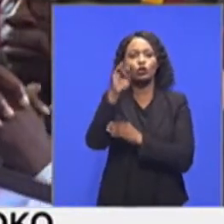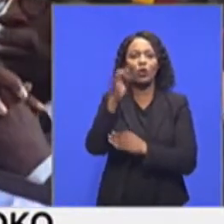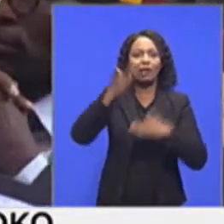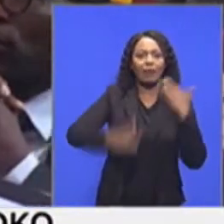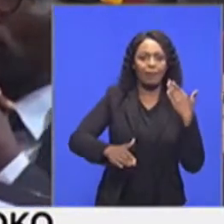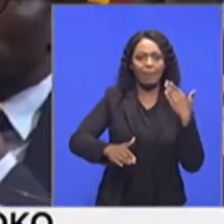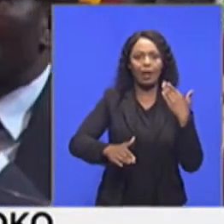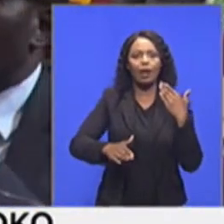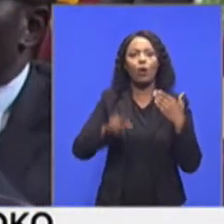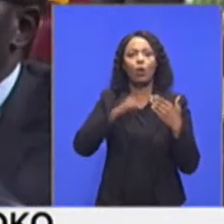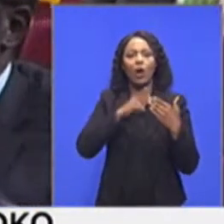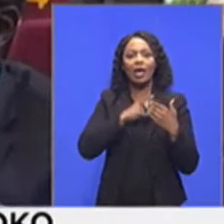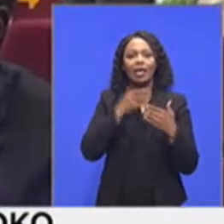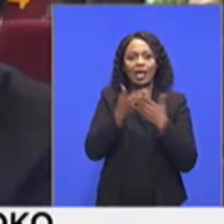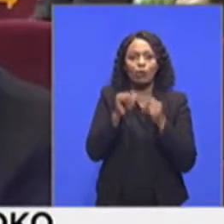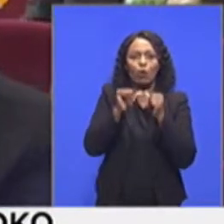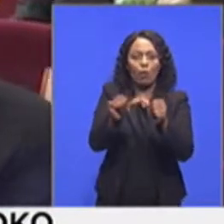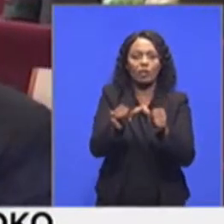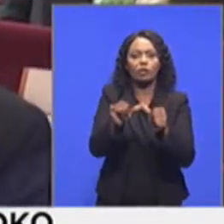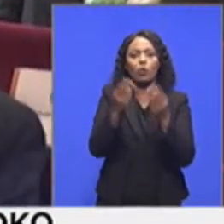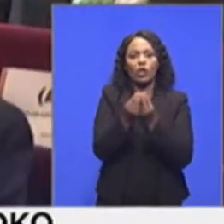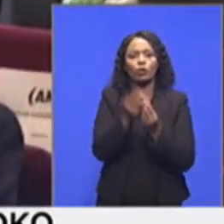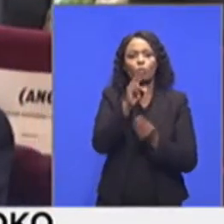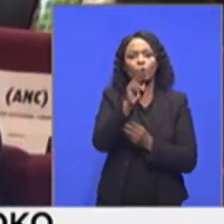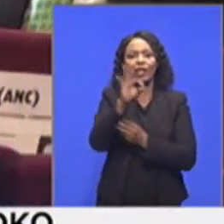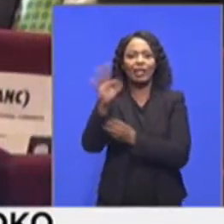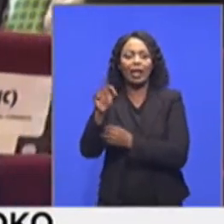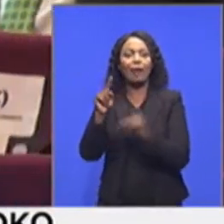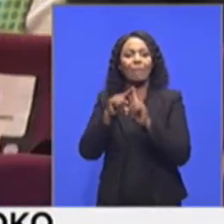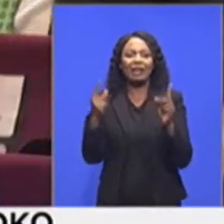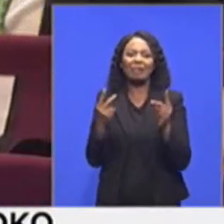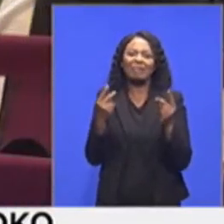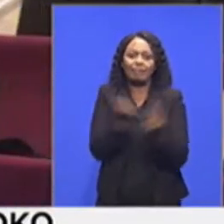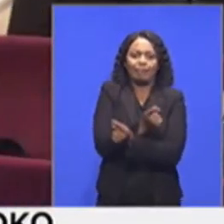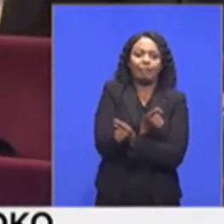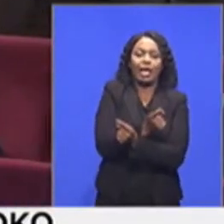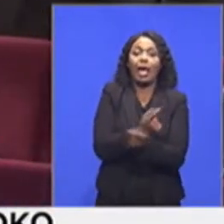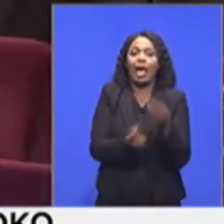with 2023. Unfortunately, things did not work that way.